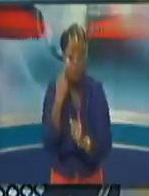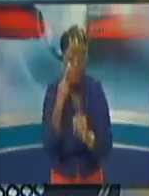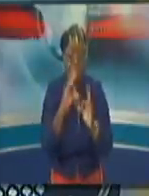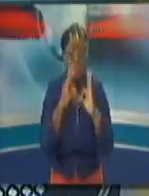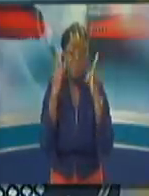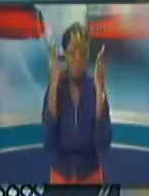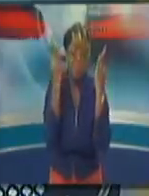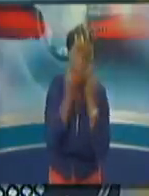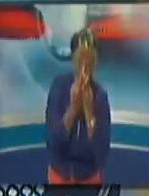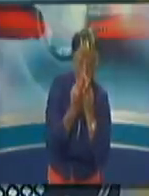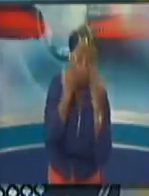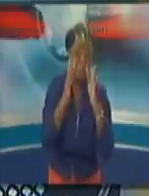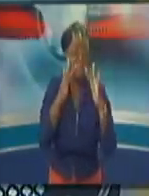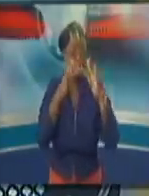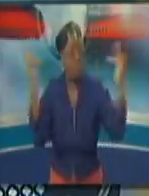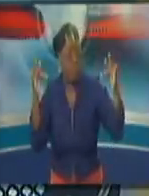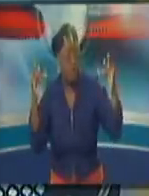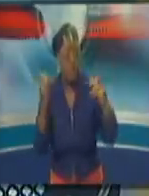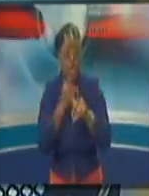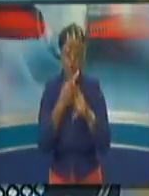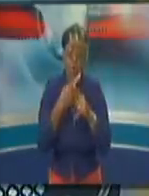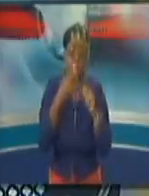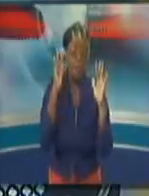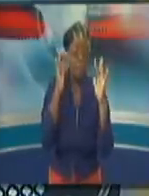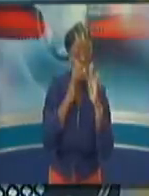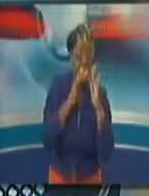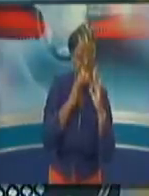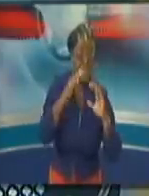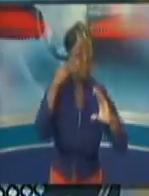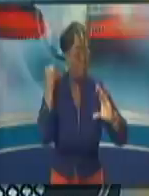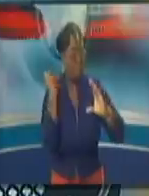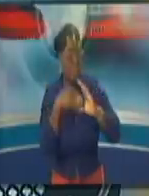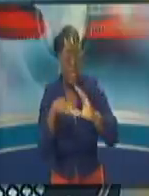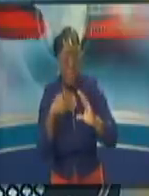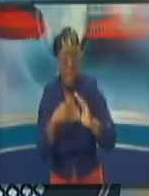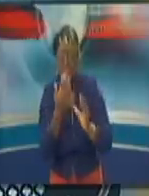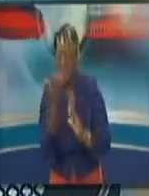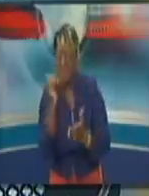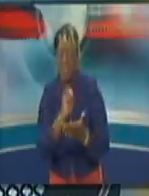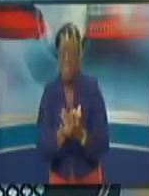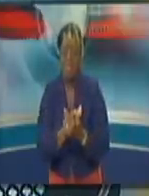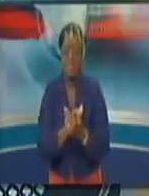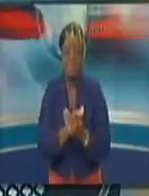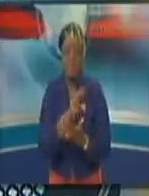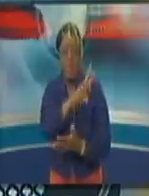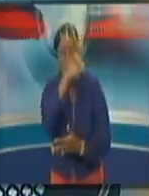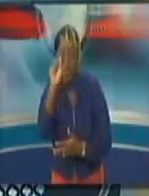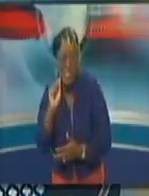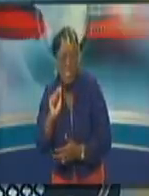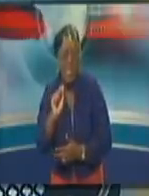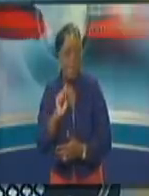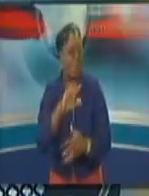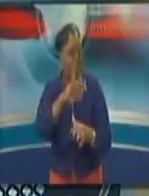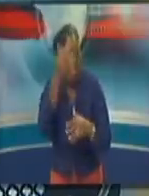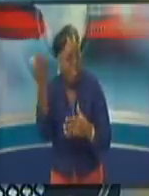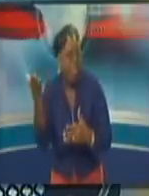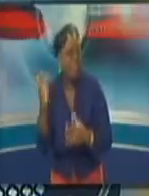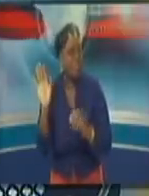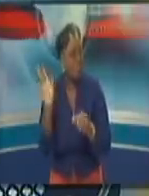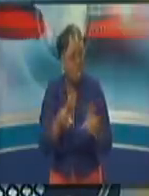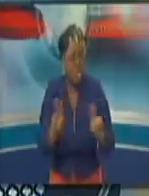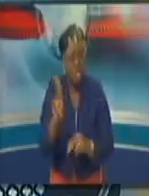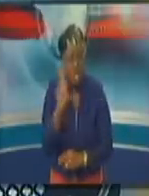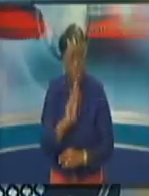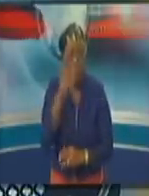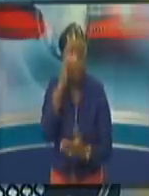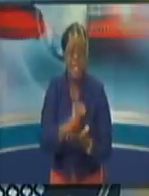You may have to use your internet, email, things like WhatsApp and other media that you can use so that you